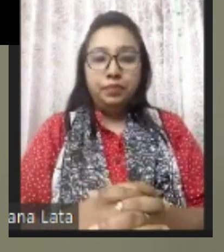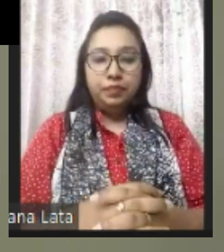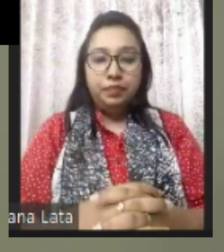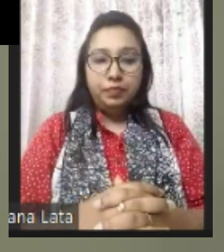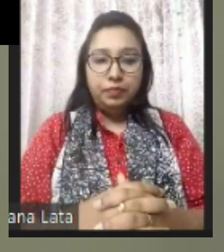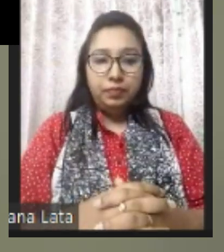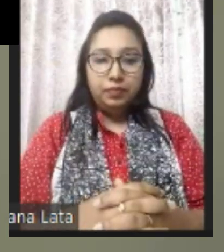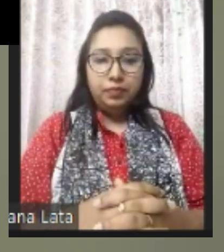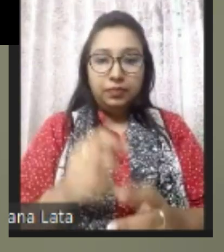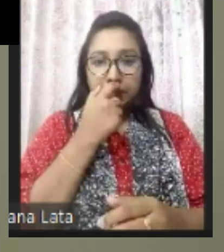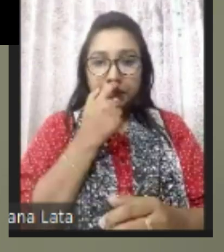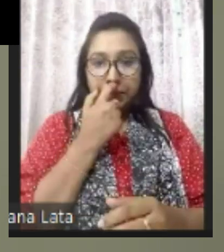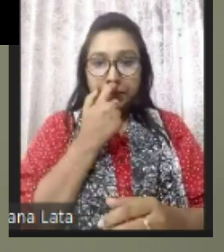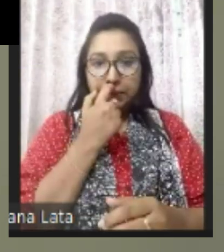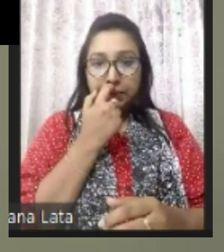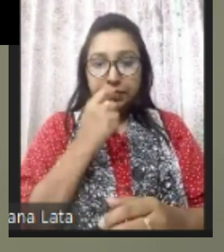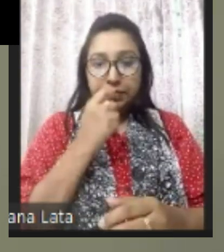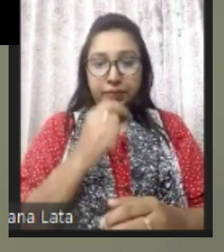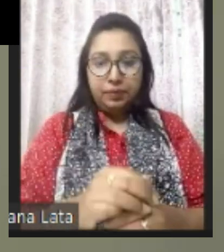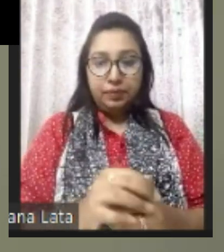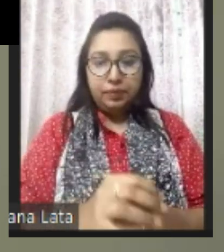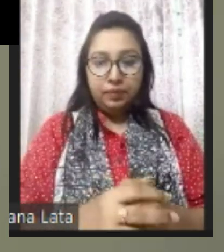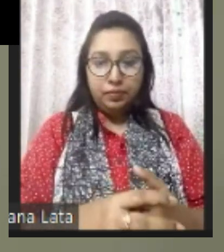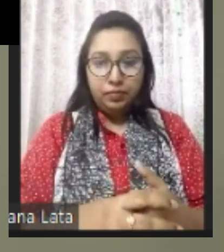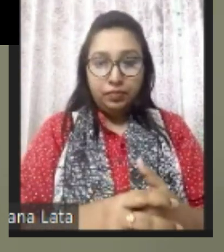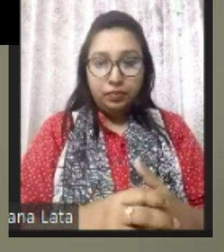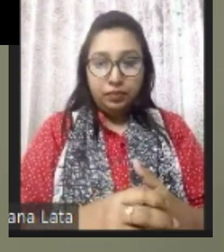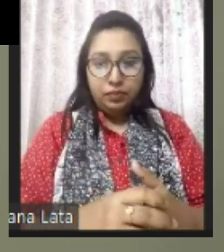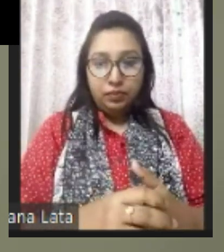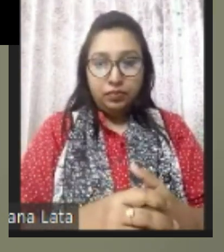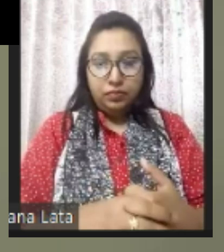her keynote speech, please? And then we'll request